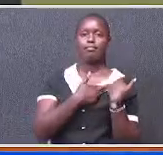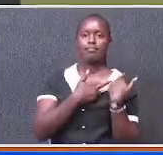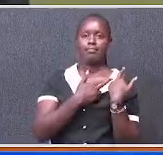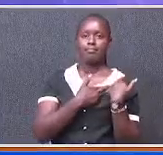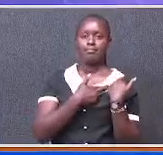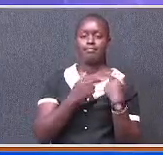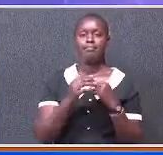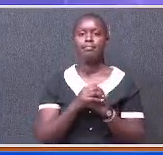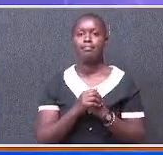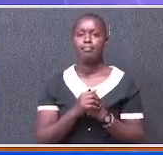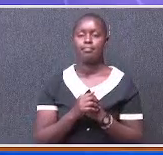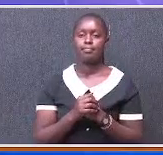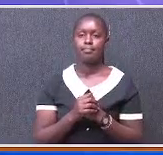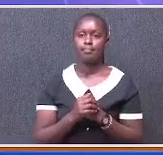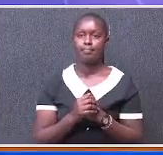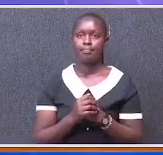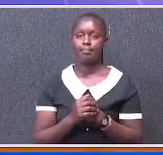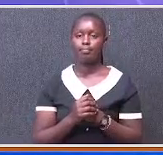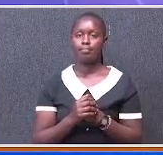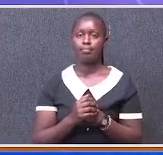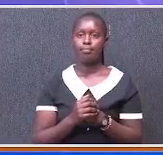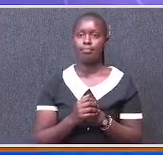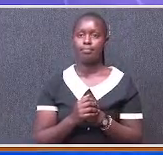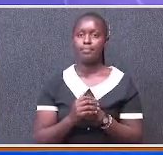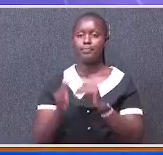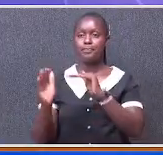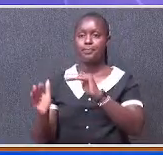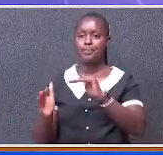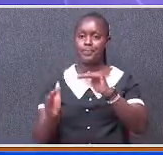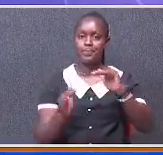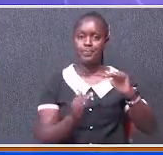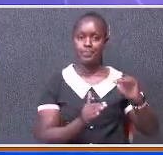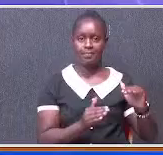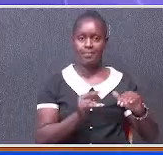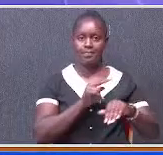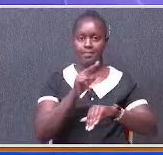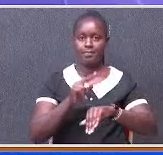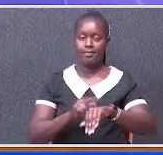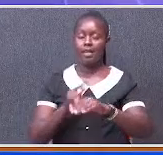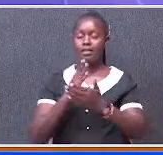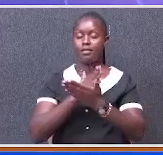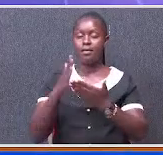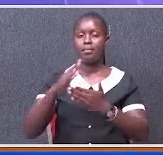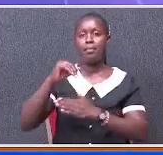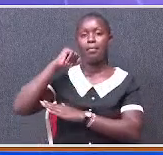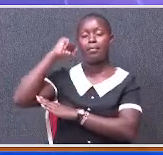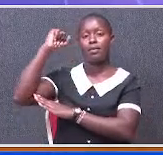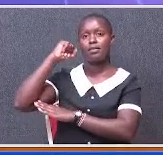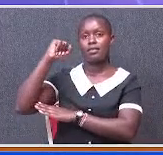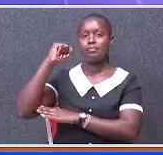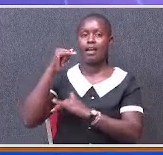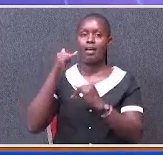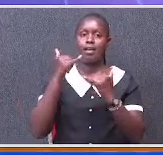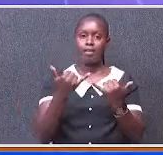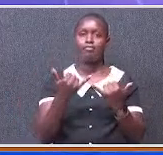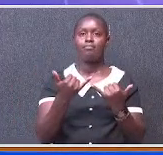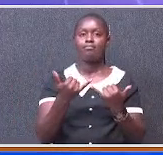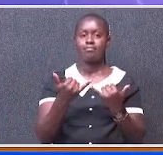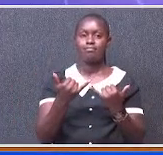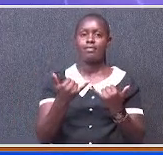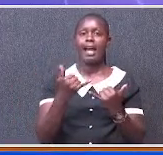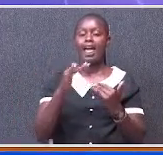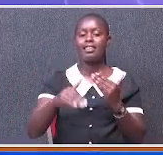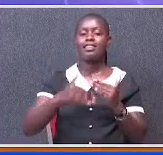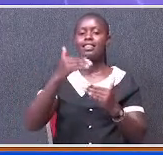TV 47. And from the state of the nation to some politics, the journey to succeed President William Ruto